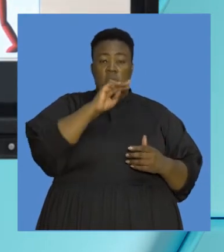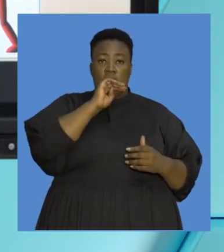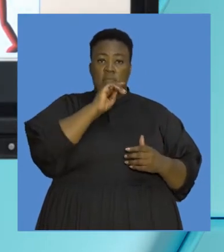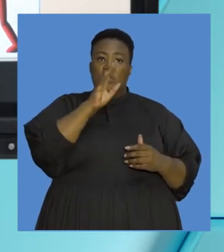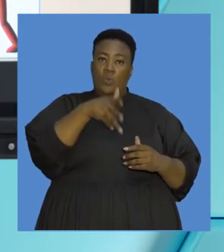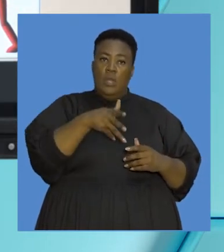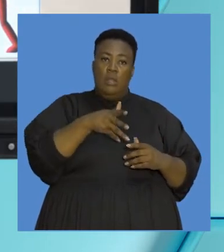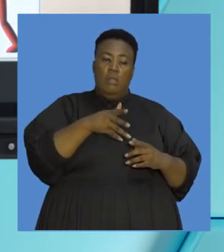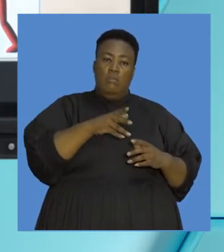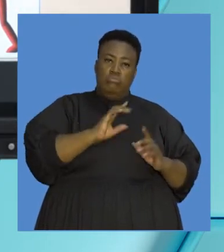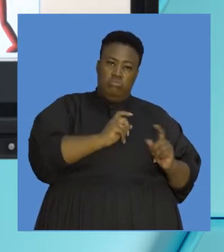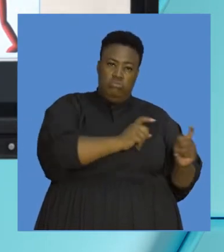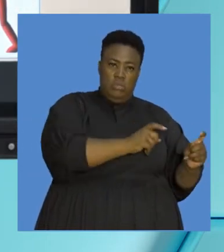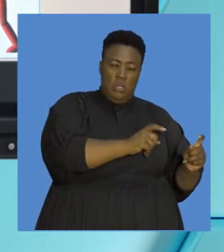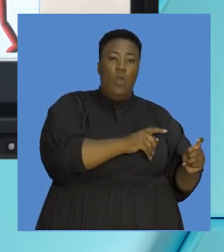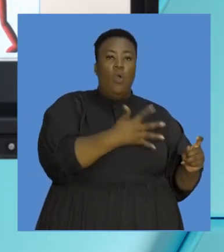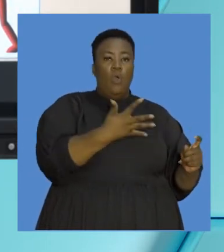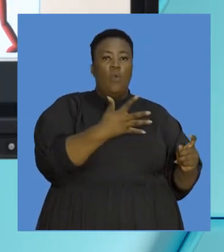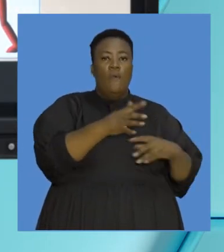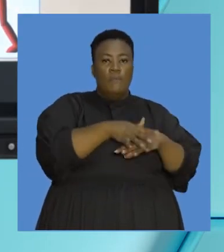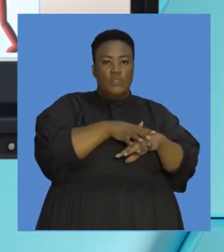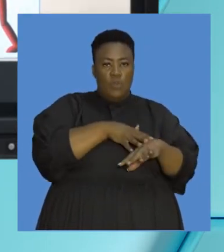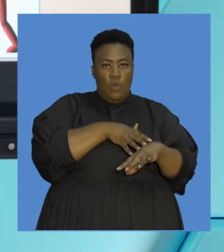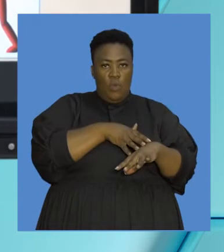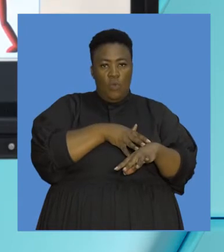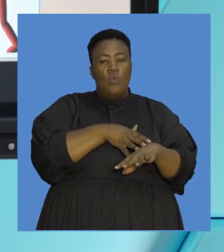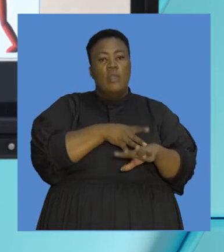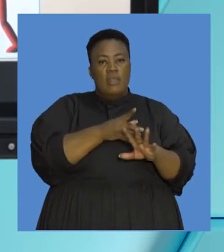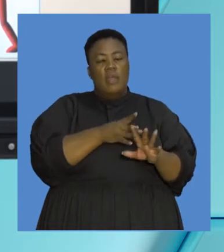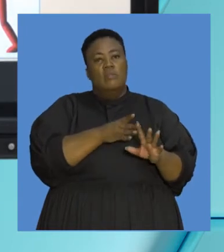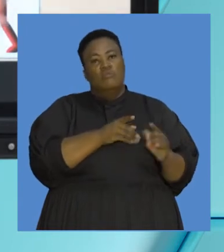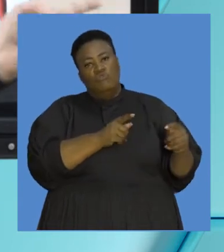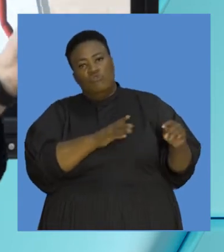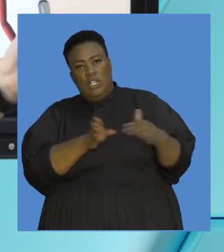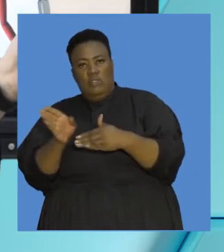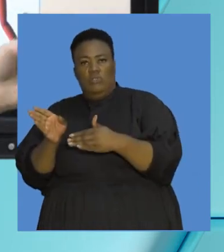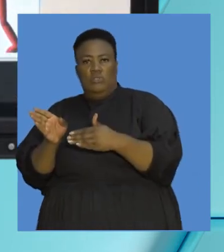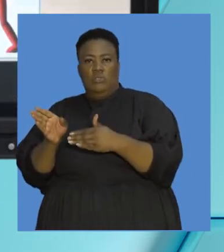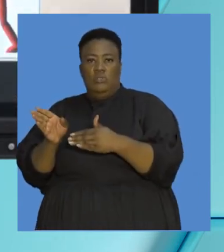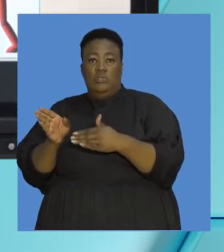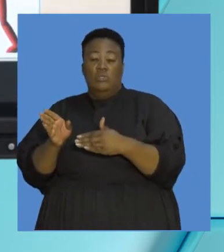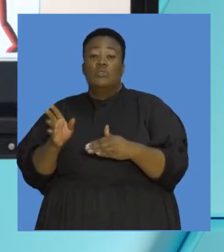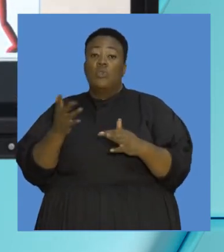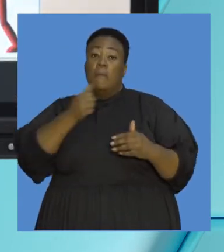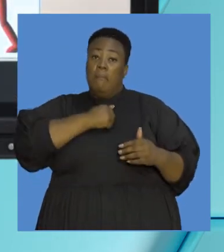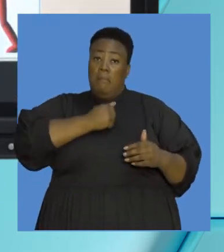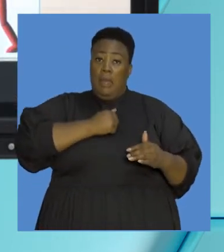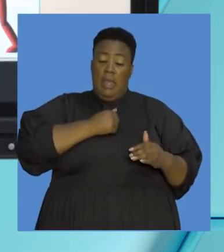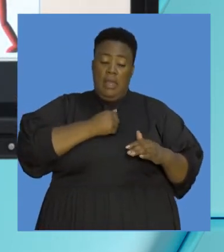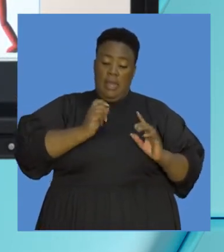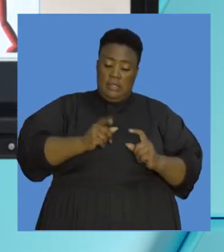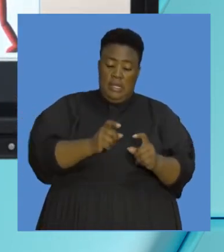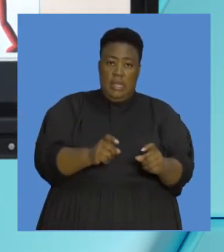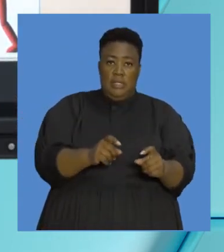slow down and then change direction if we keep it in that direction. So my